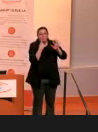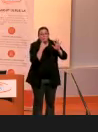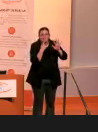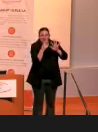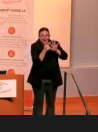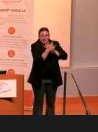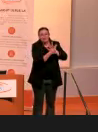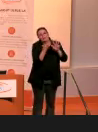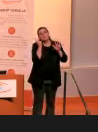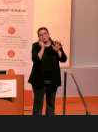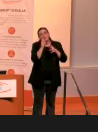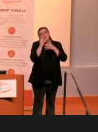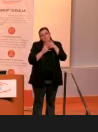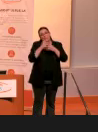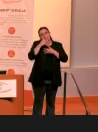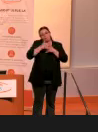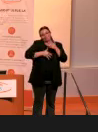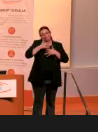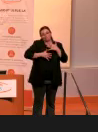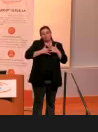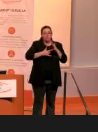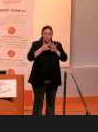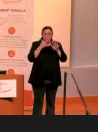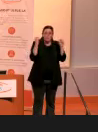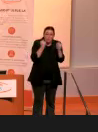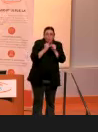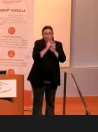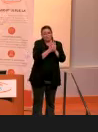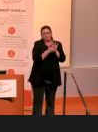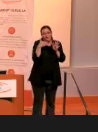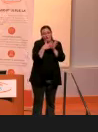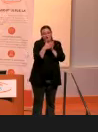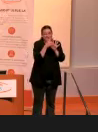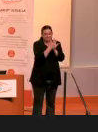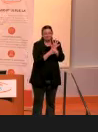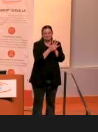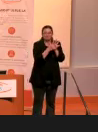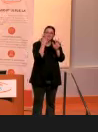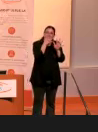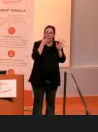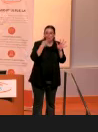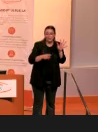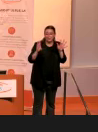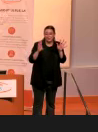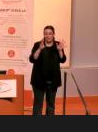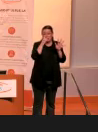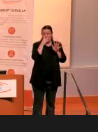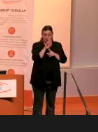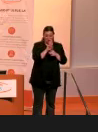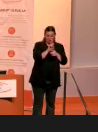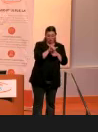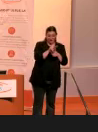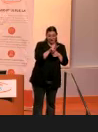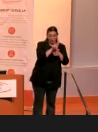the brain with what we call vasomotor instability, where sometimes you're dilating, sometimes you're constricting. If you dilate